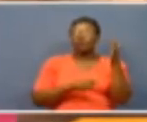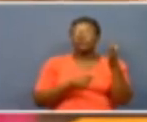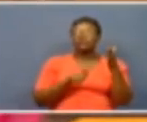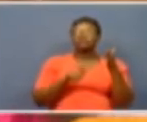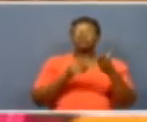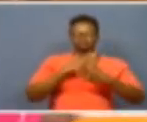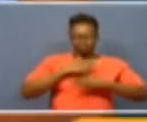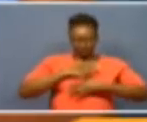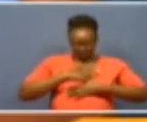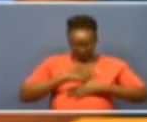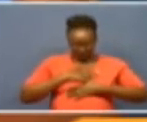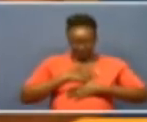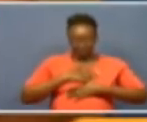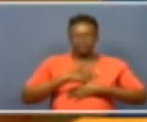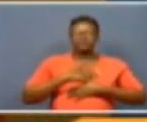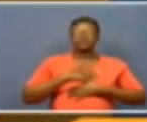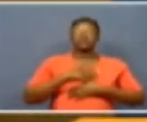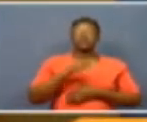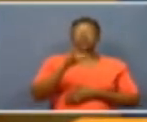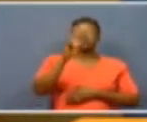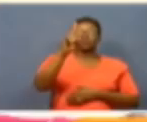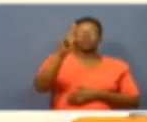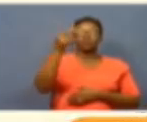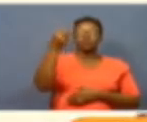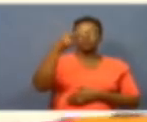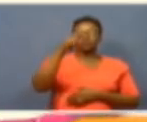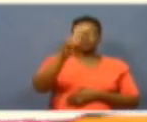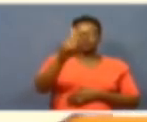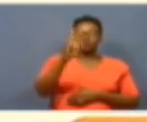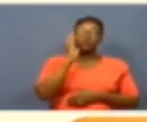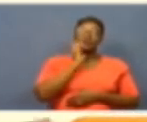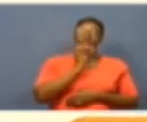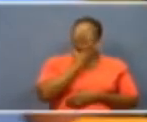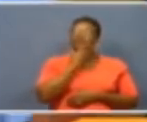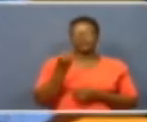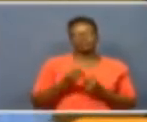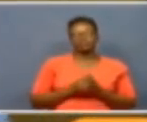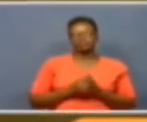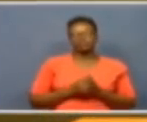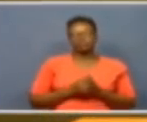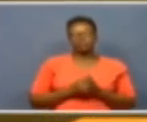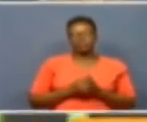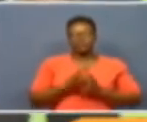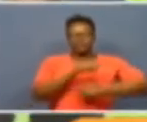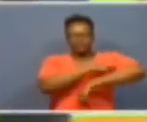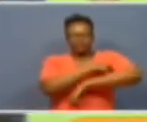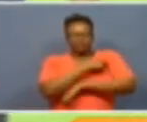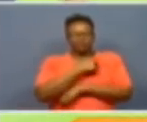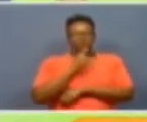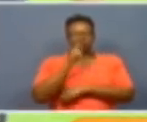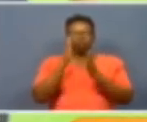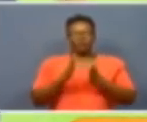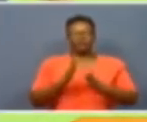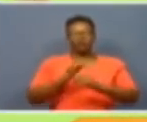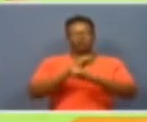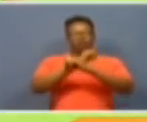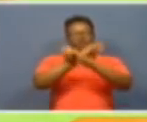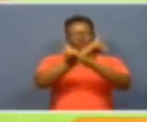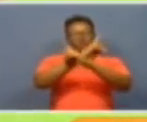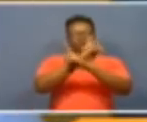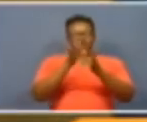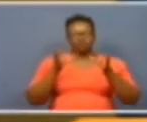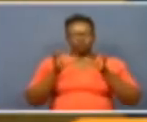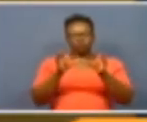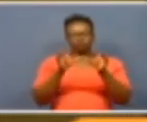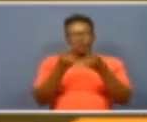Excellency Honorable Uhuru Muigai Kenyatta, the chief commander of our defense forces.